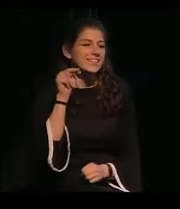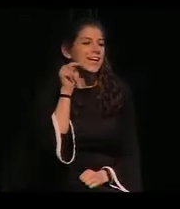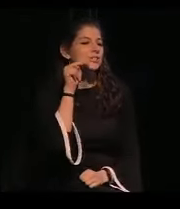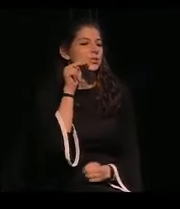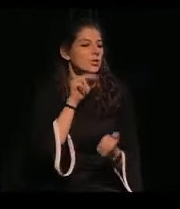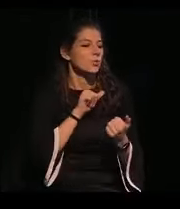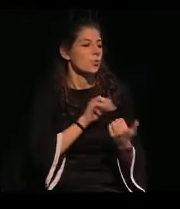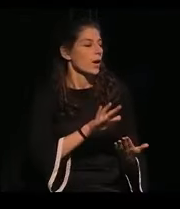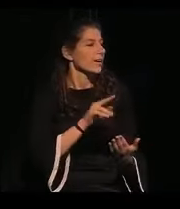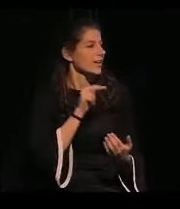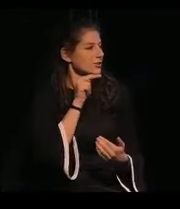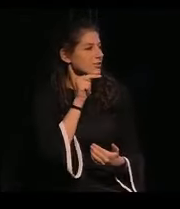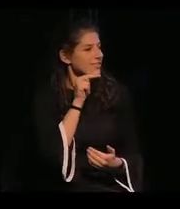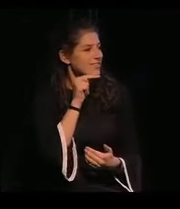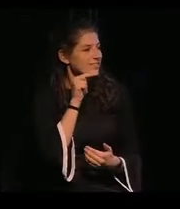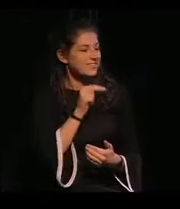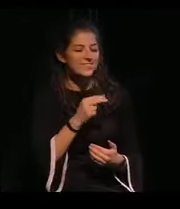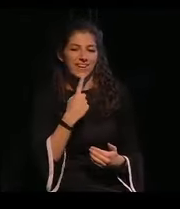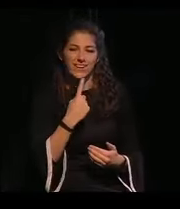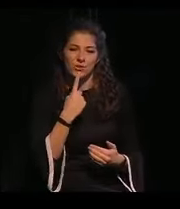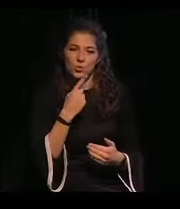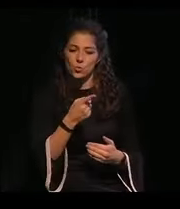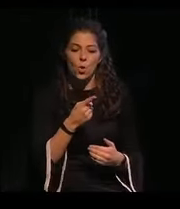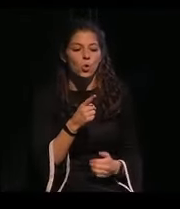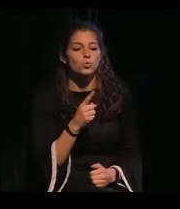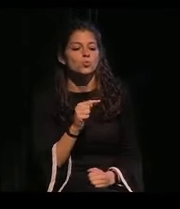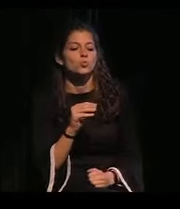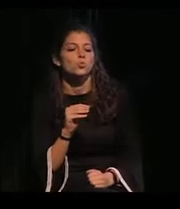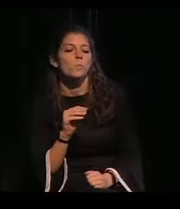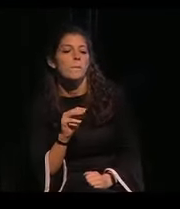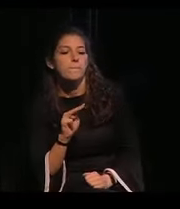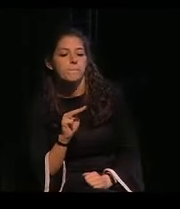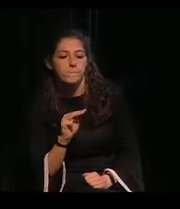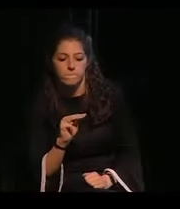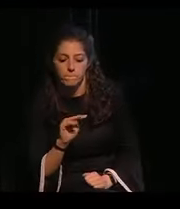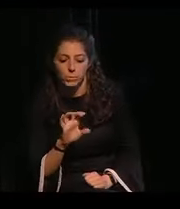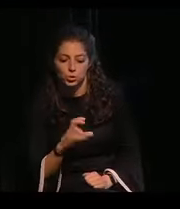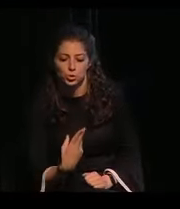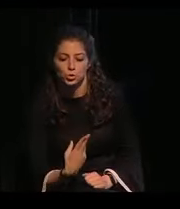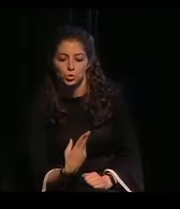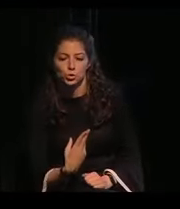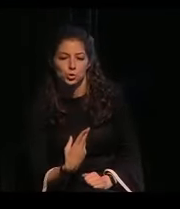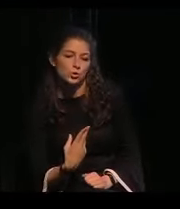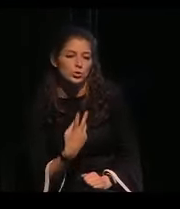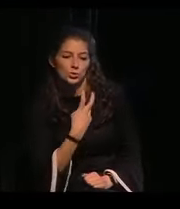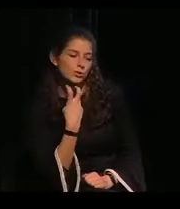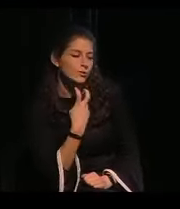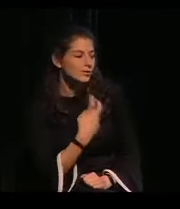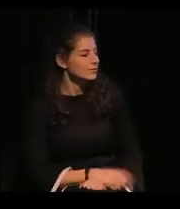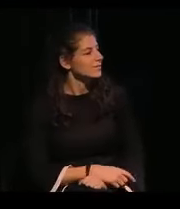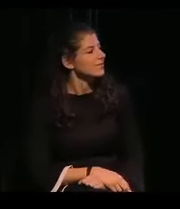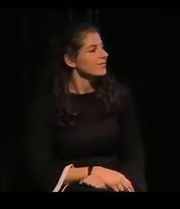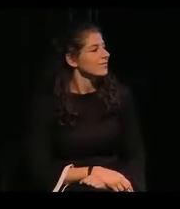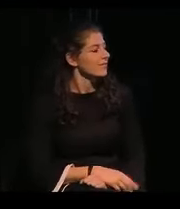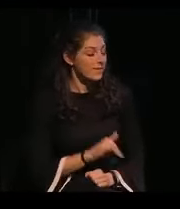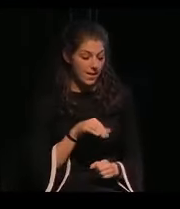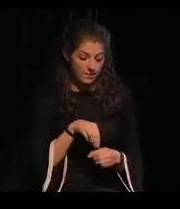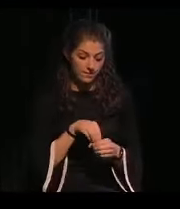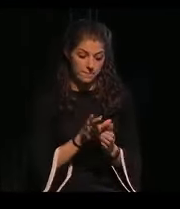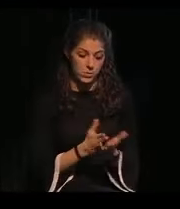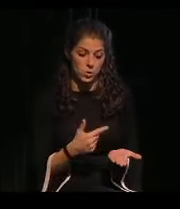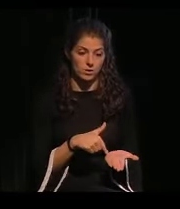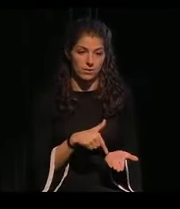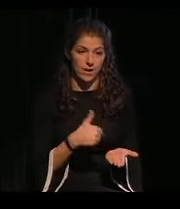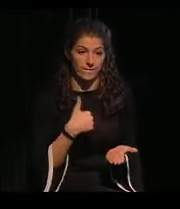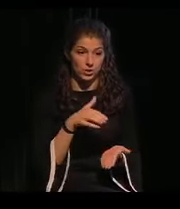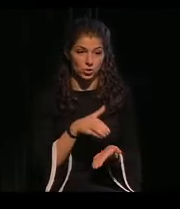way. The Nigerians have the way to say, you're too much. You're just too much. And in that book, I